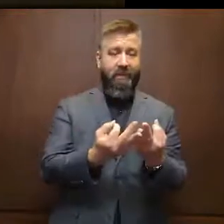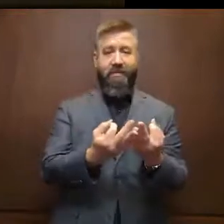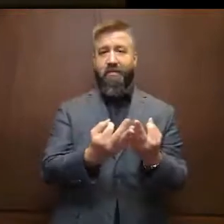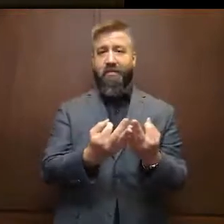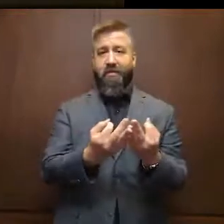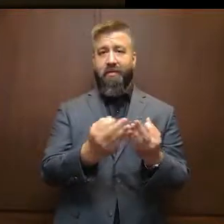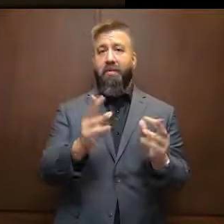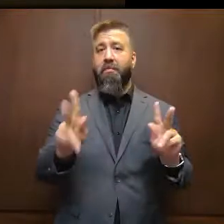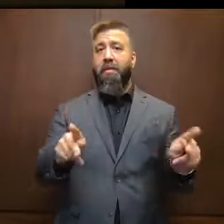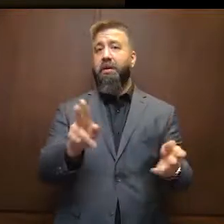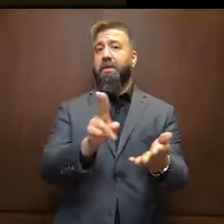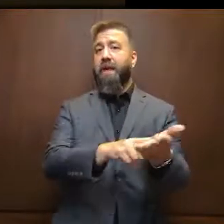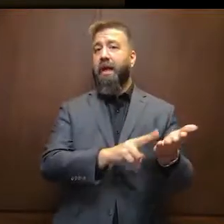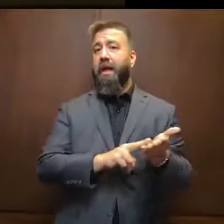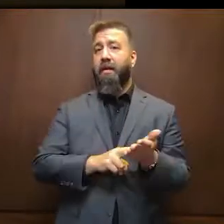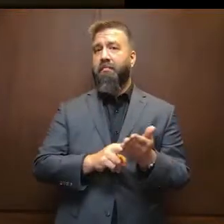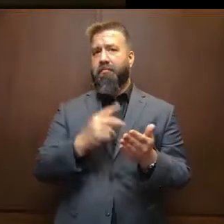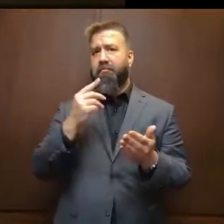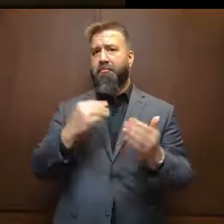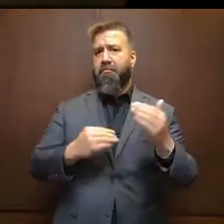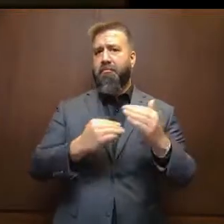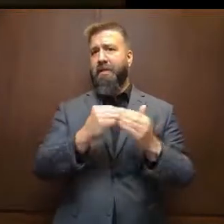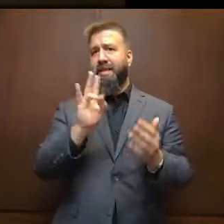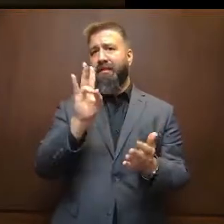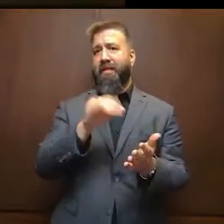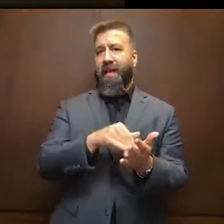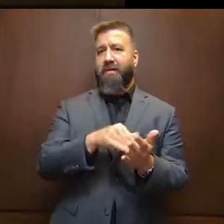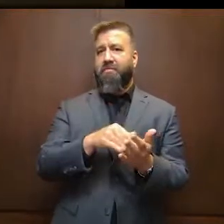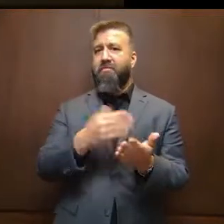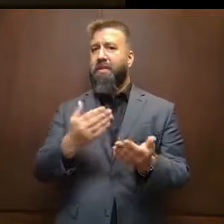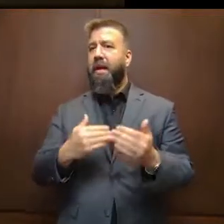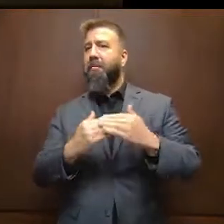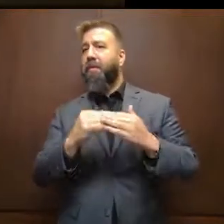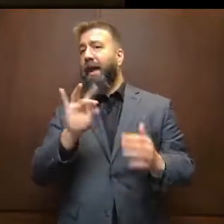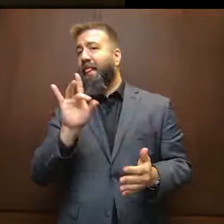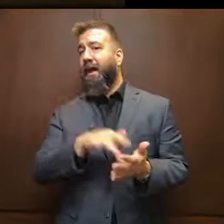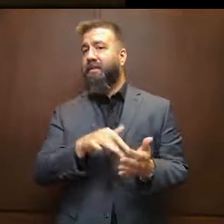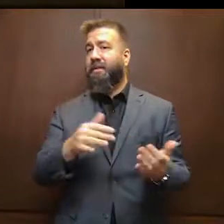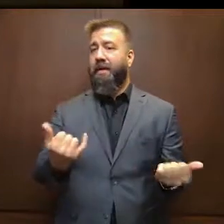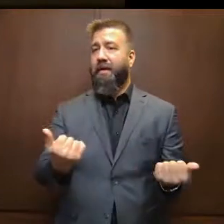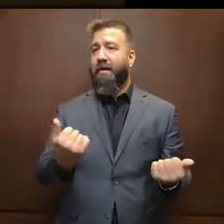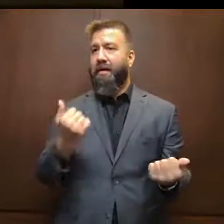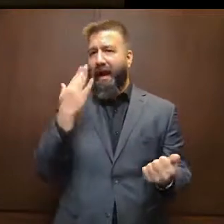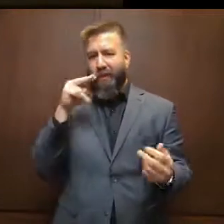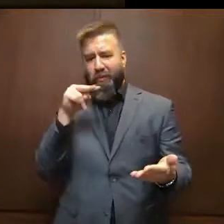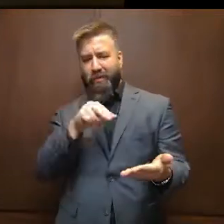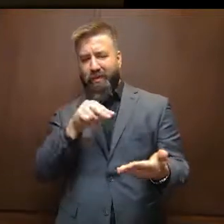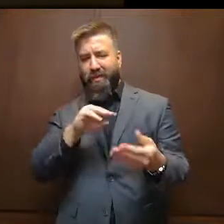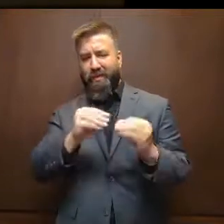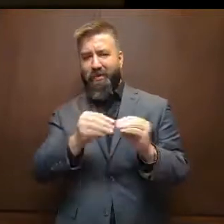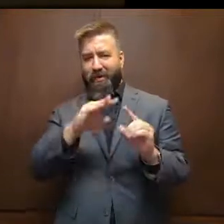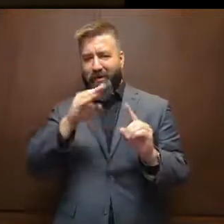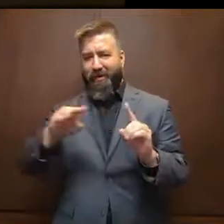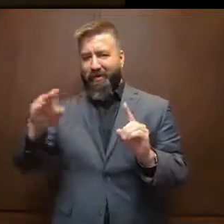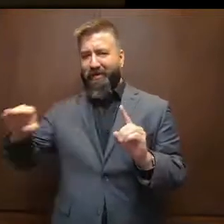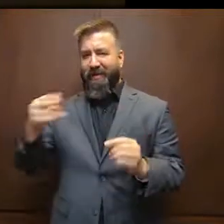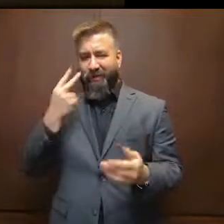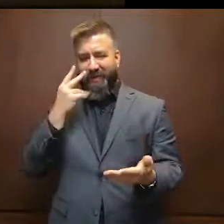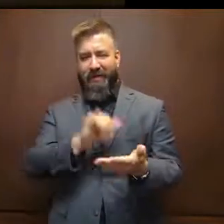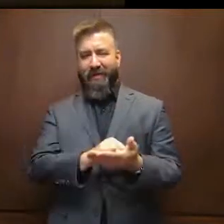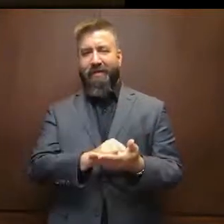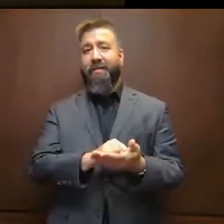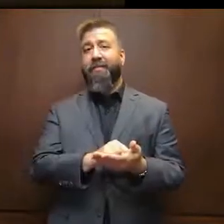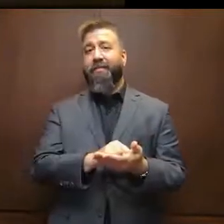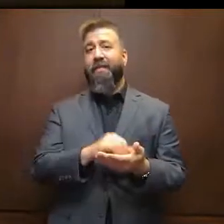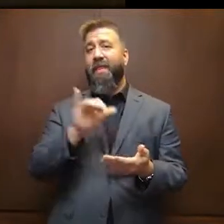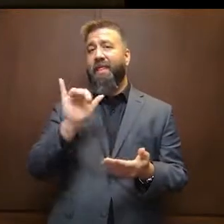signing up 7,000, probably up to 8,000 by now, Sam, I think. I know you're keeping track of the ticker there. And